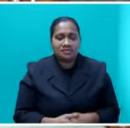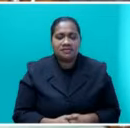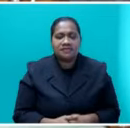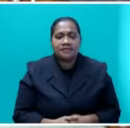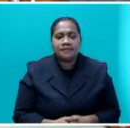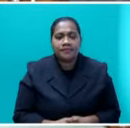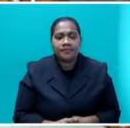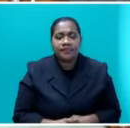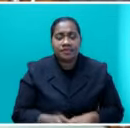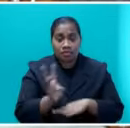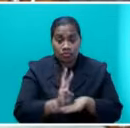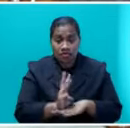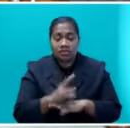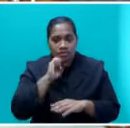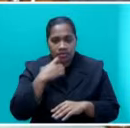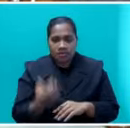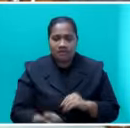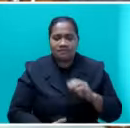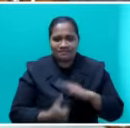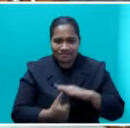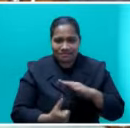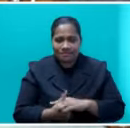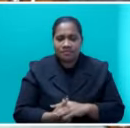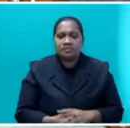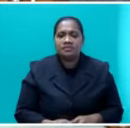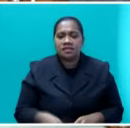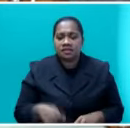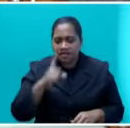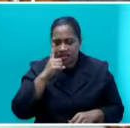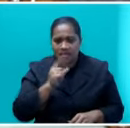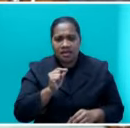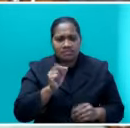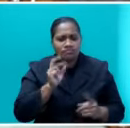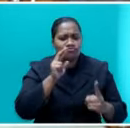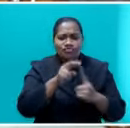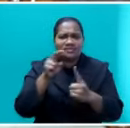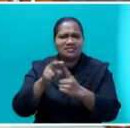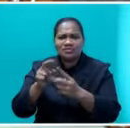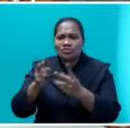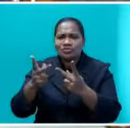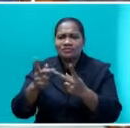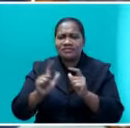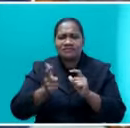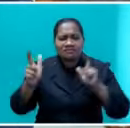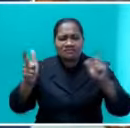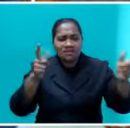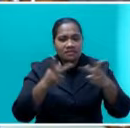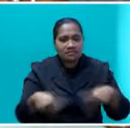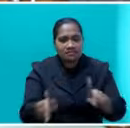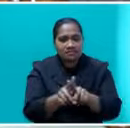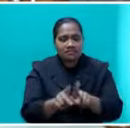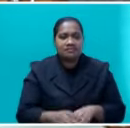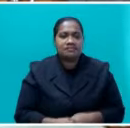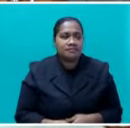platform equitable access and geographical reach. This also means that all the infrastructure costs of the transmission will now be borne